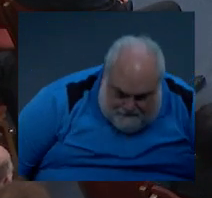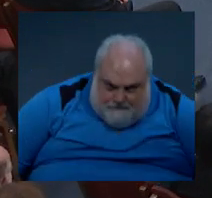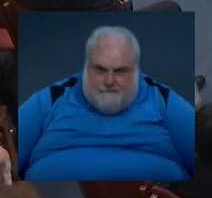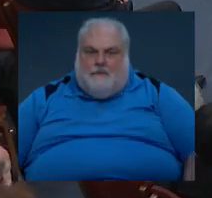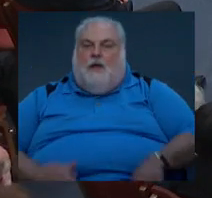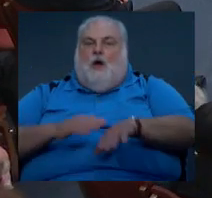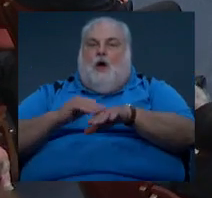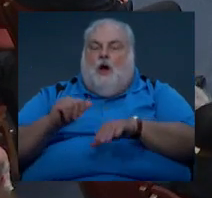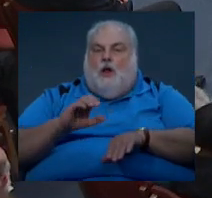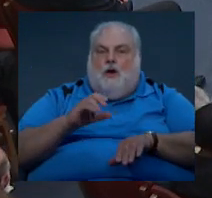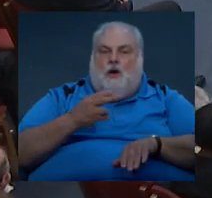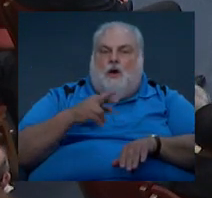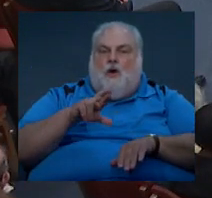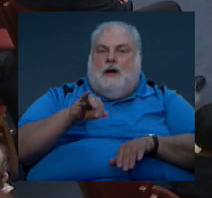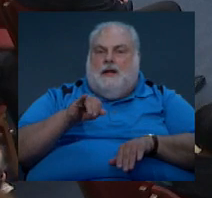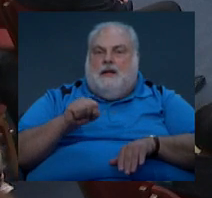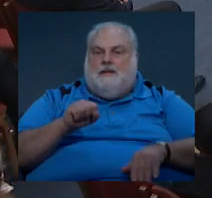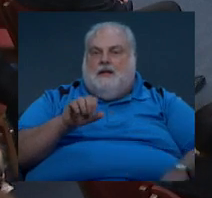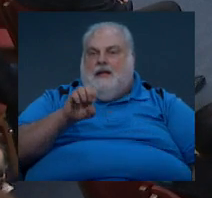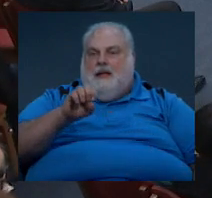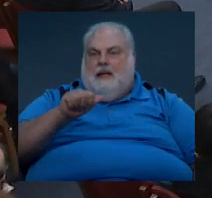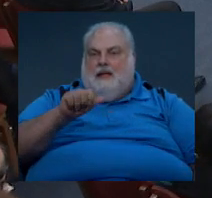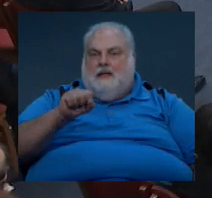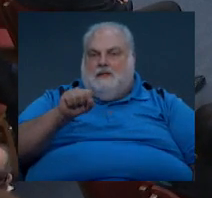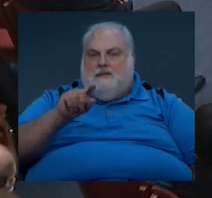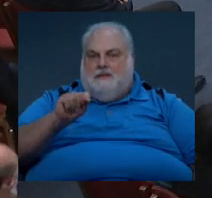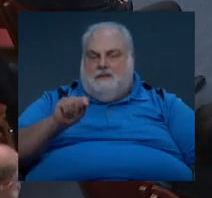Mr. Chris East.